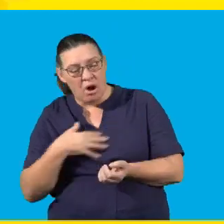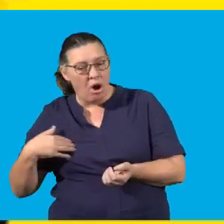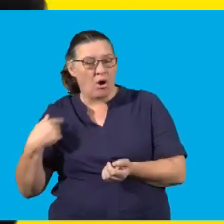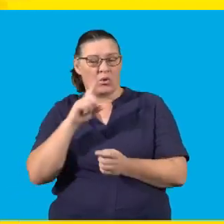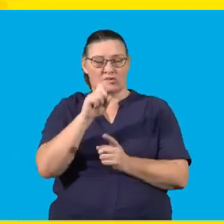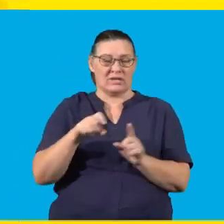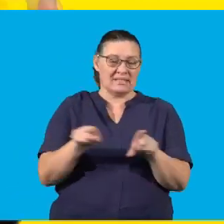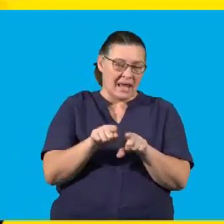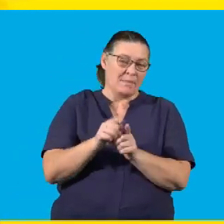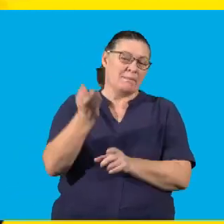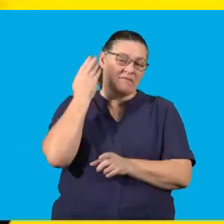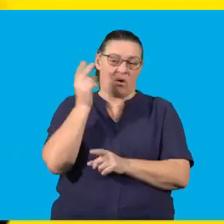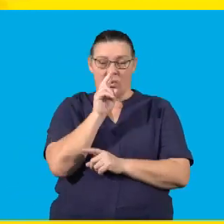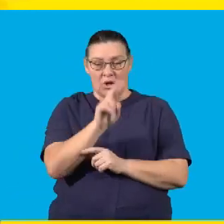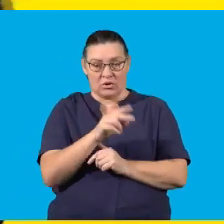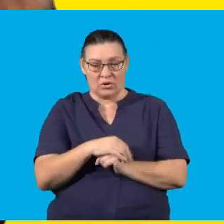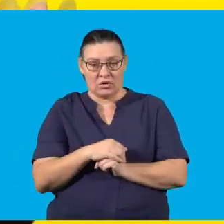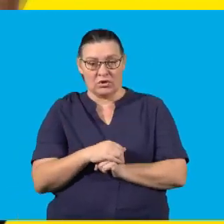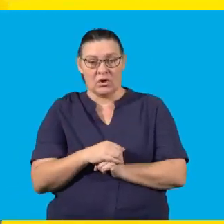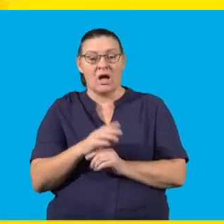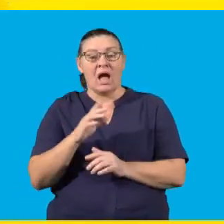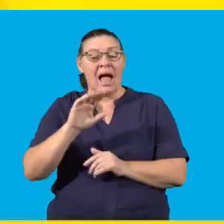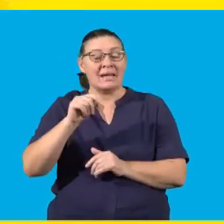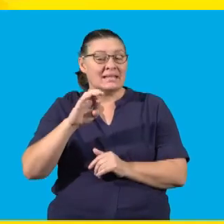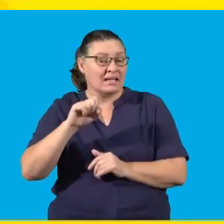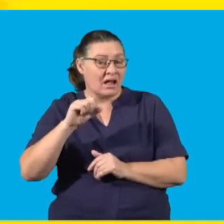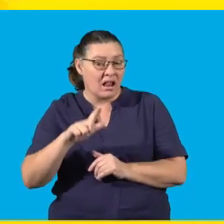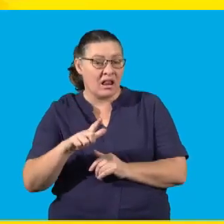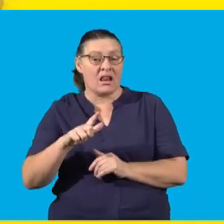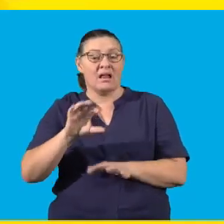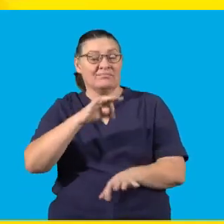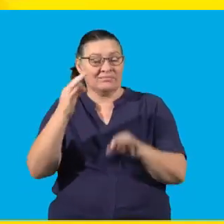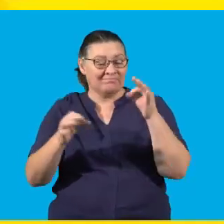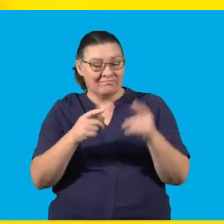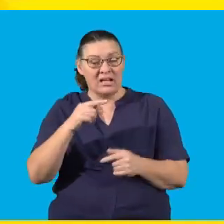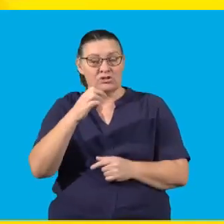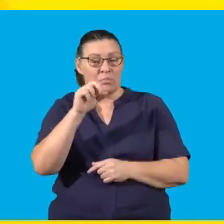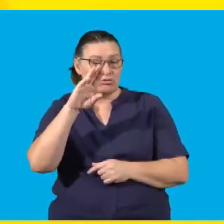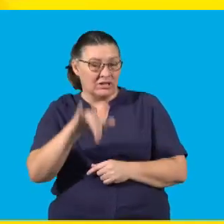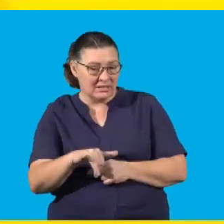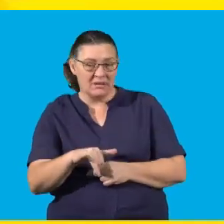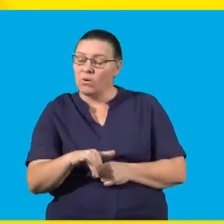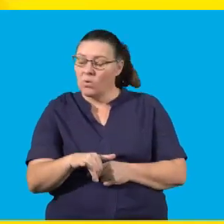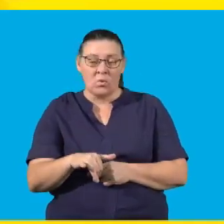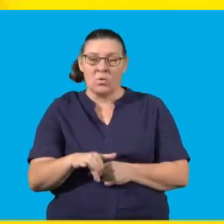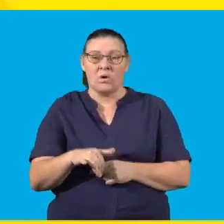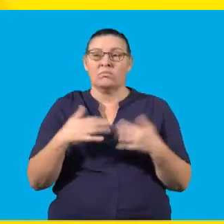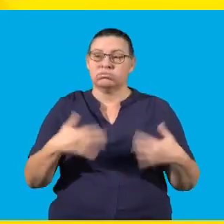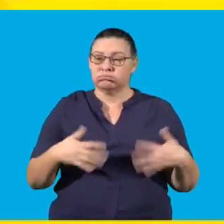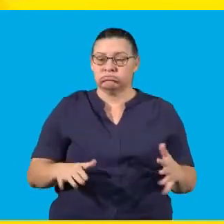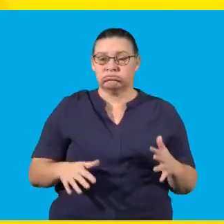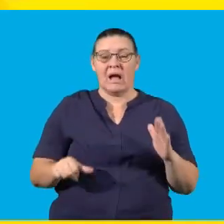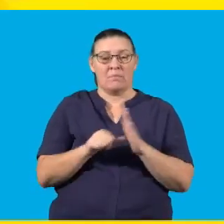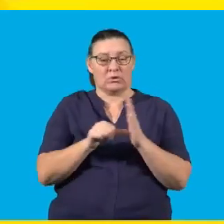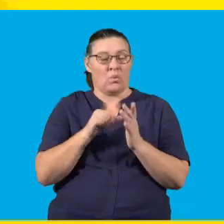question as well, just like the previous one we looked at. In analytical geometry, often these questions build up. And so it becomes so